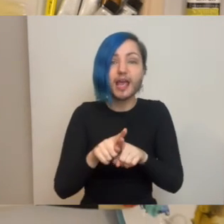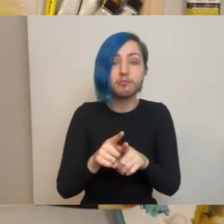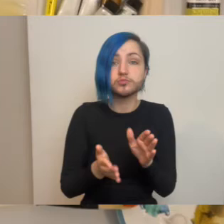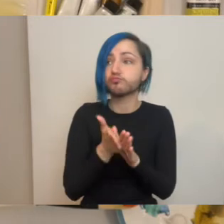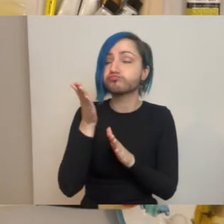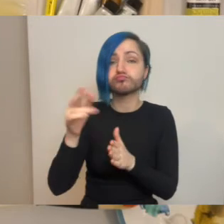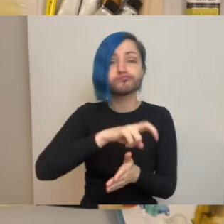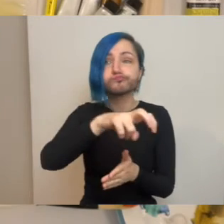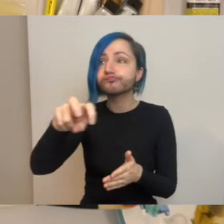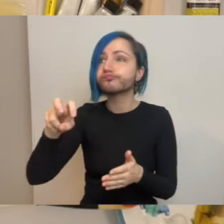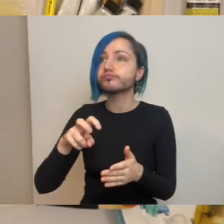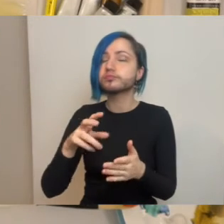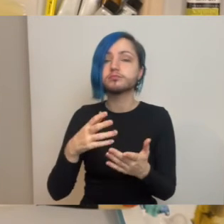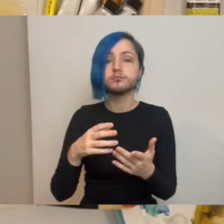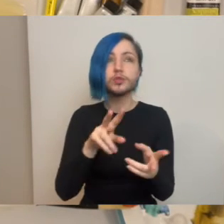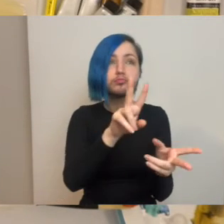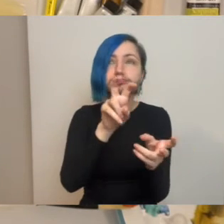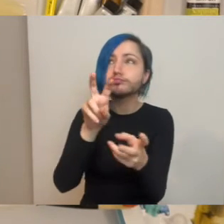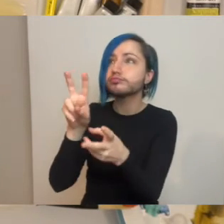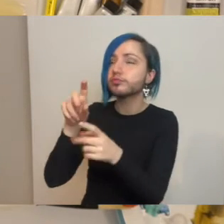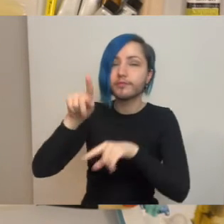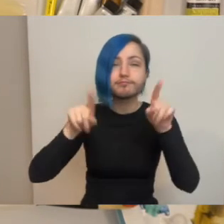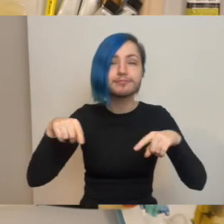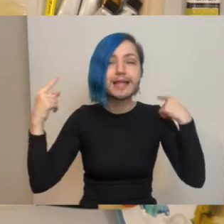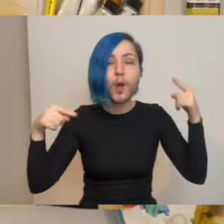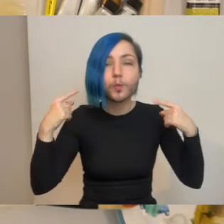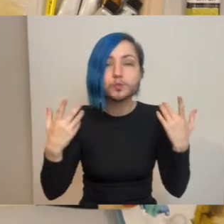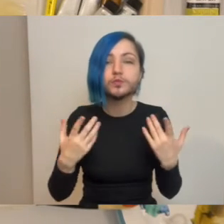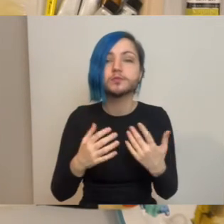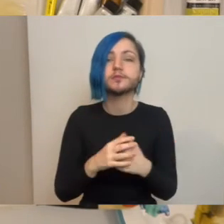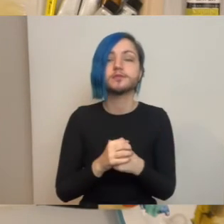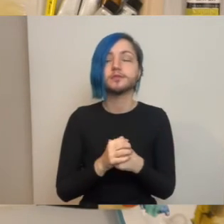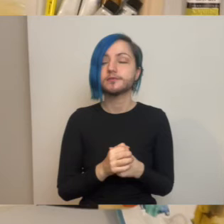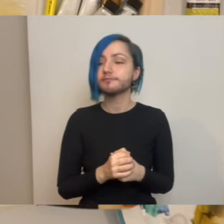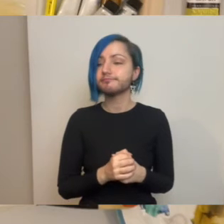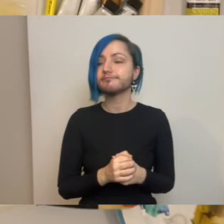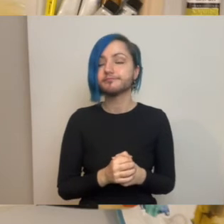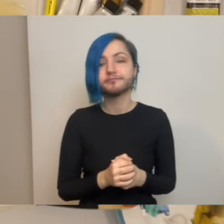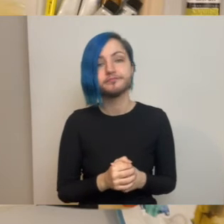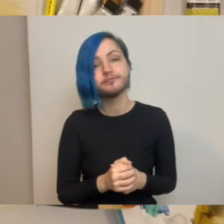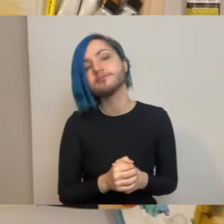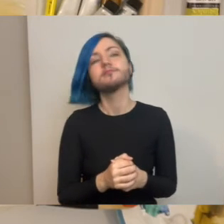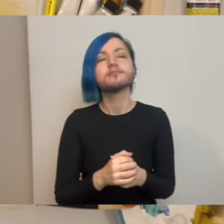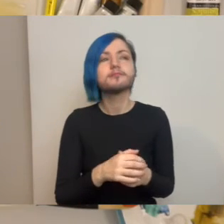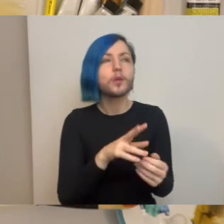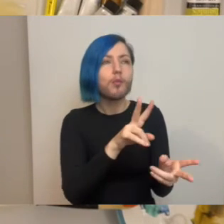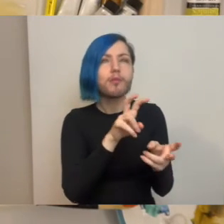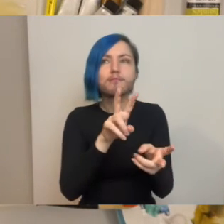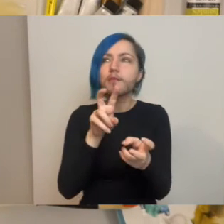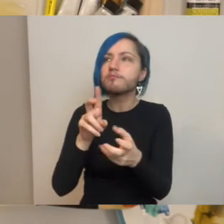Of course, when it's dry, it settles, but somehow, when I'm working with tracing paper, as I